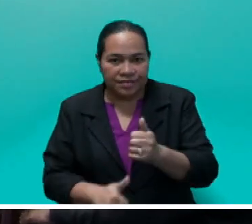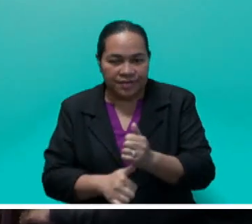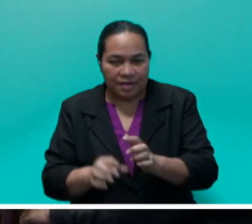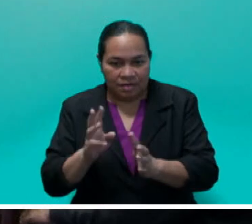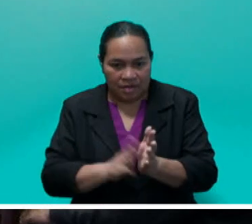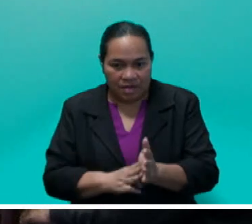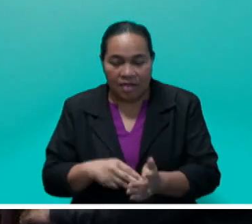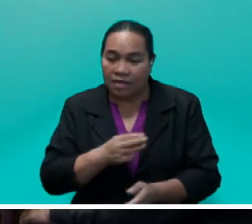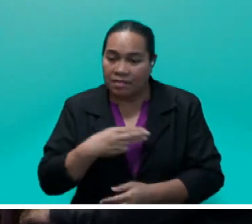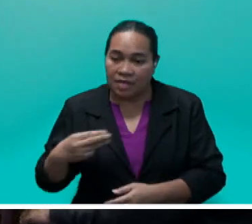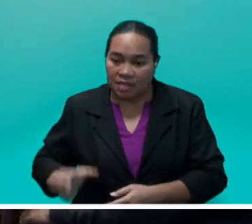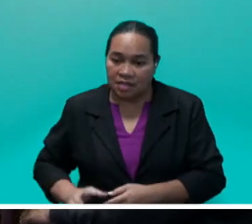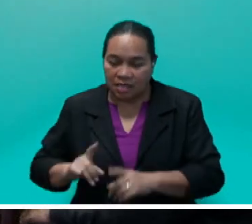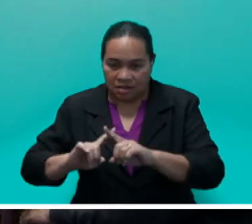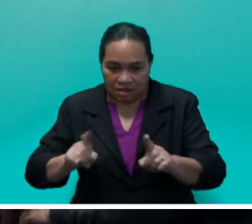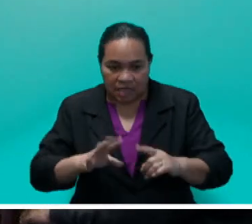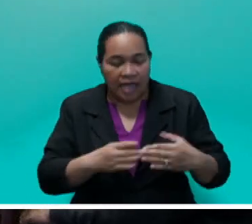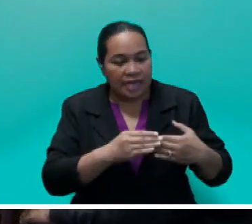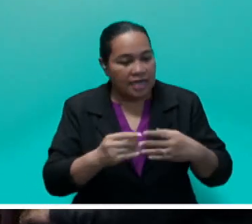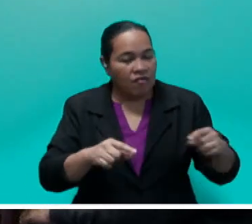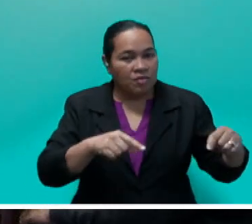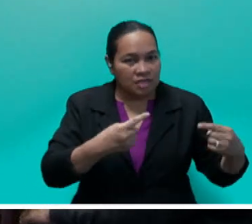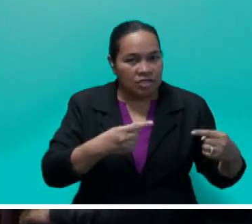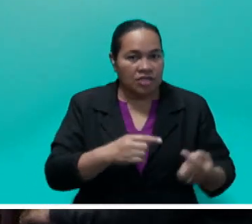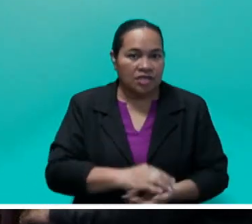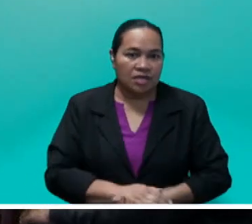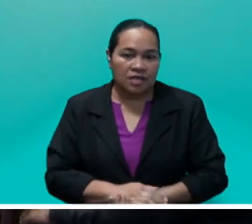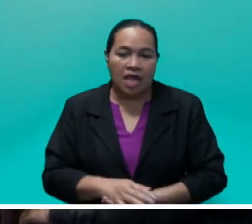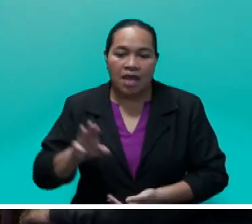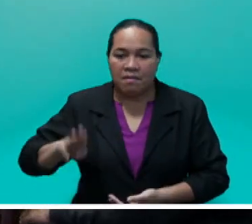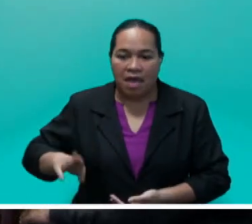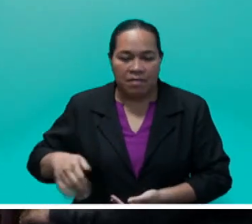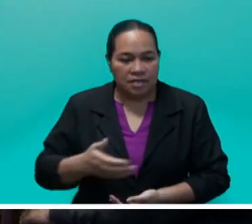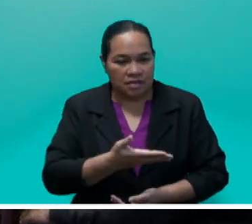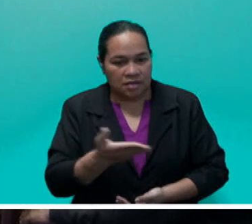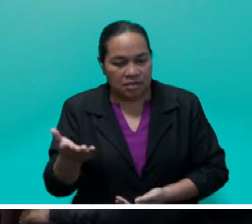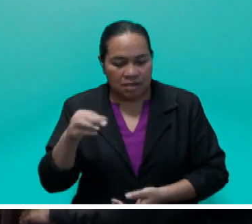Ministers, Honorable Leader of the Opposition, Honorable Members of Parliament.